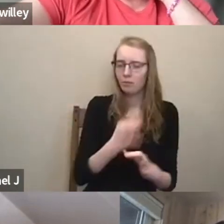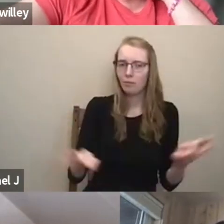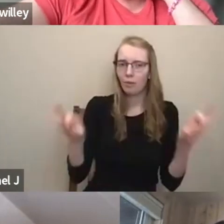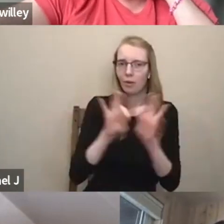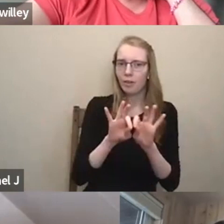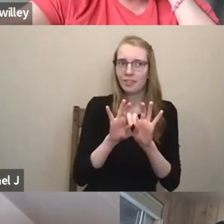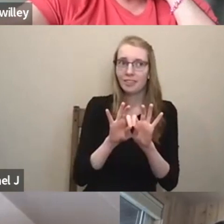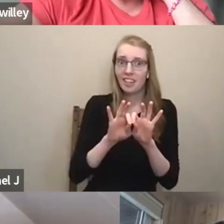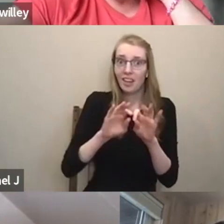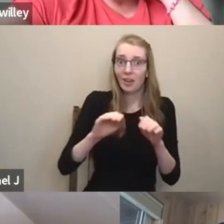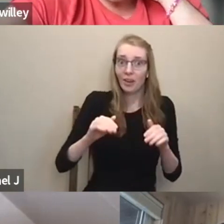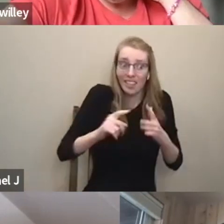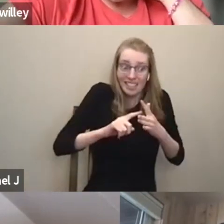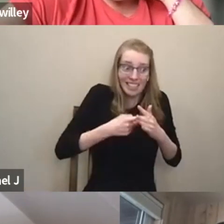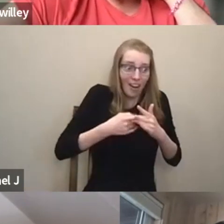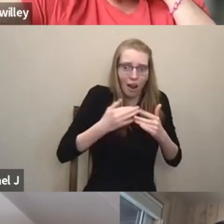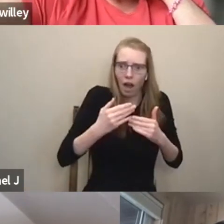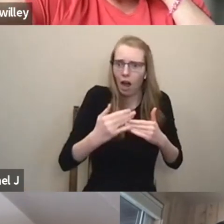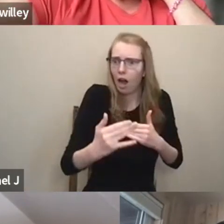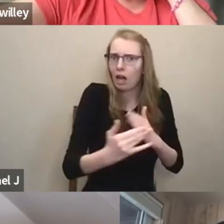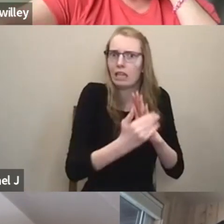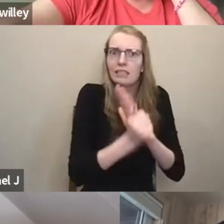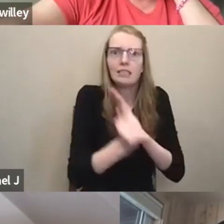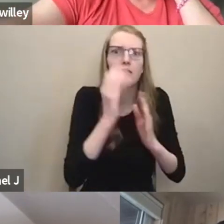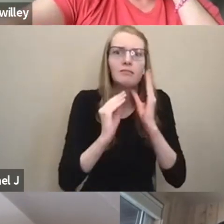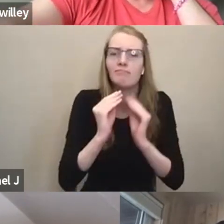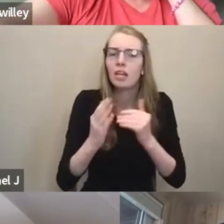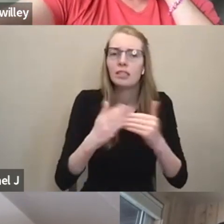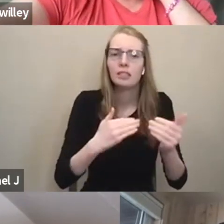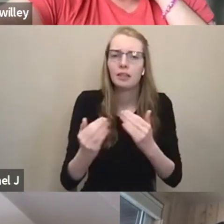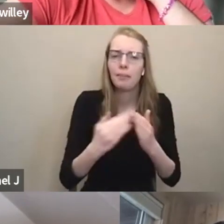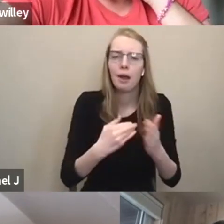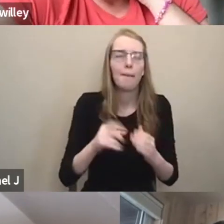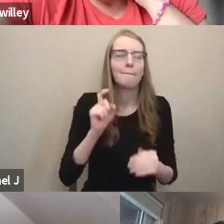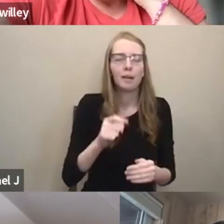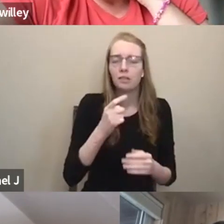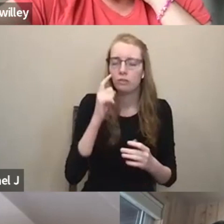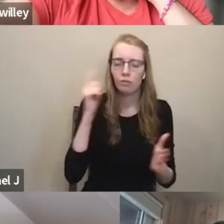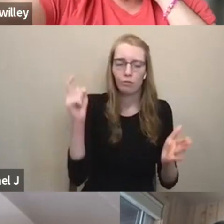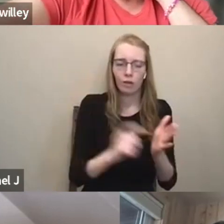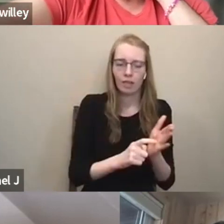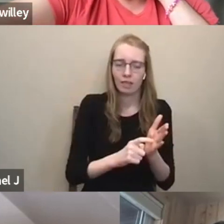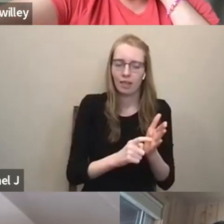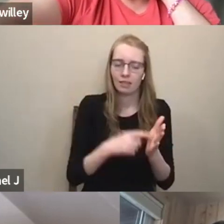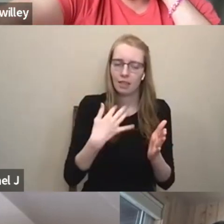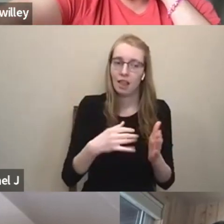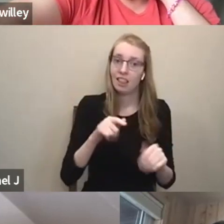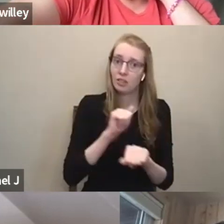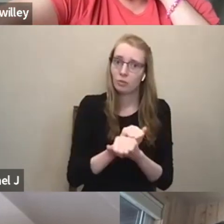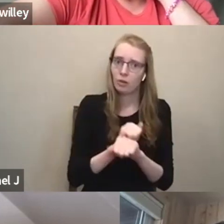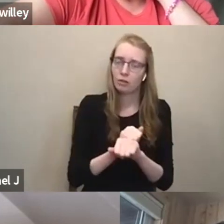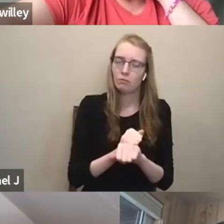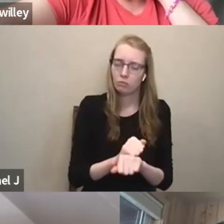that everything in this industry is built on relationships. You cannot even conceive of how long